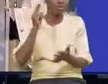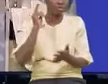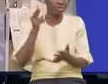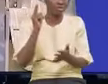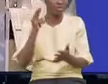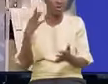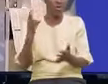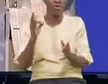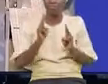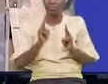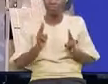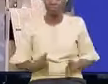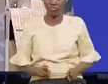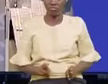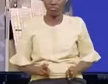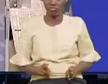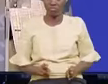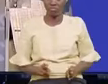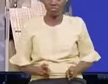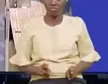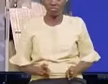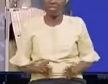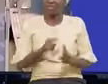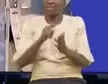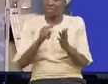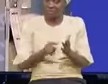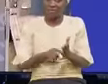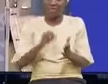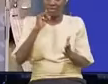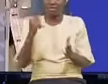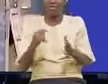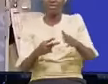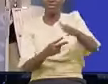La amgo tofu me akata po nyajo jomea.